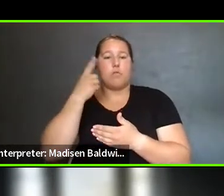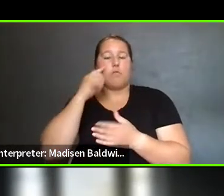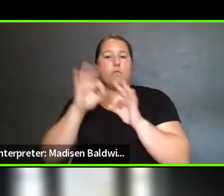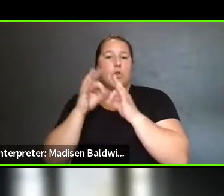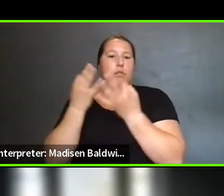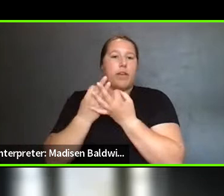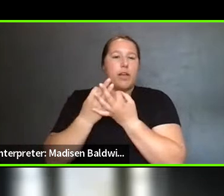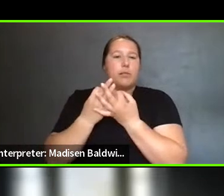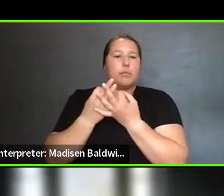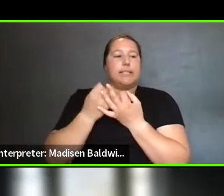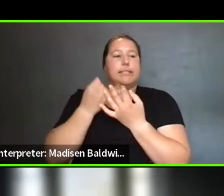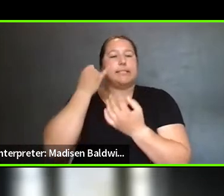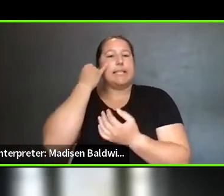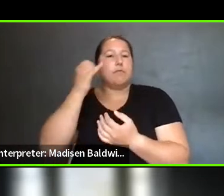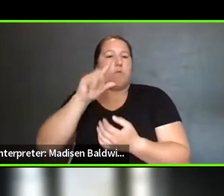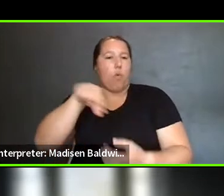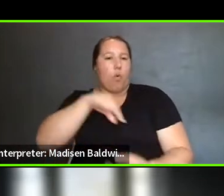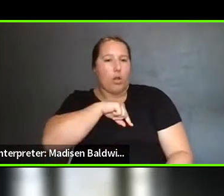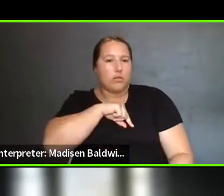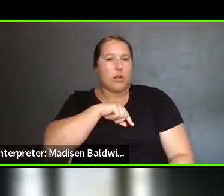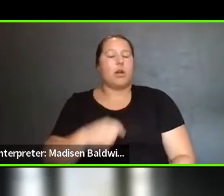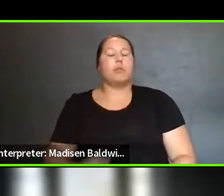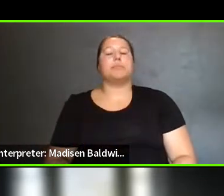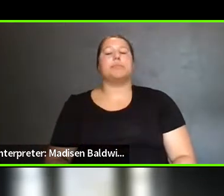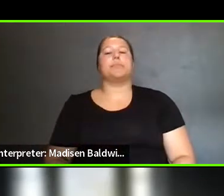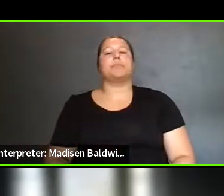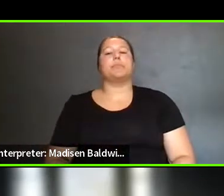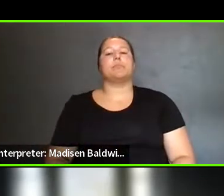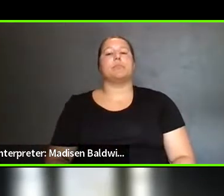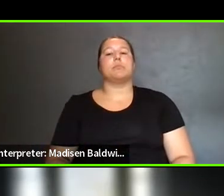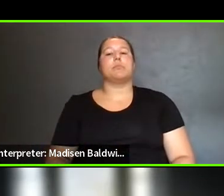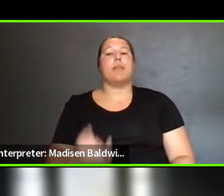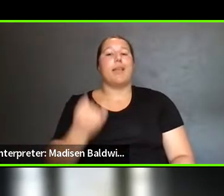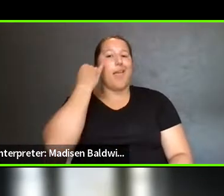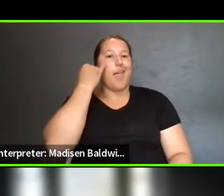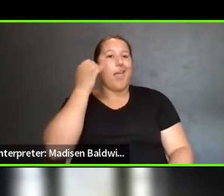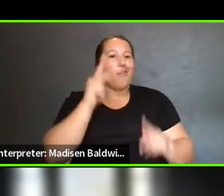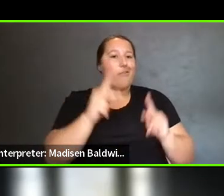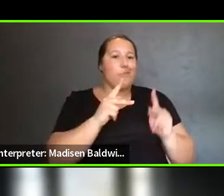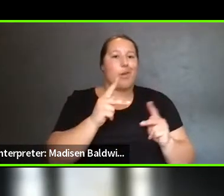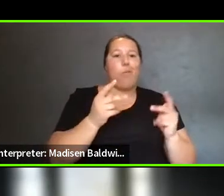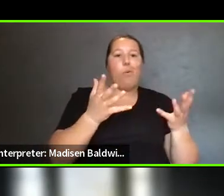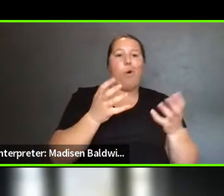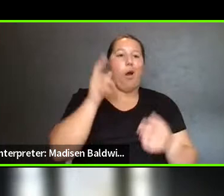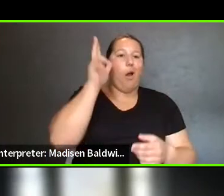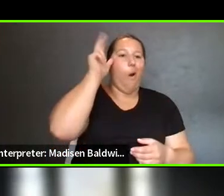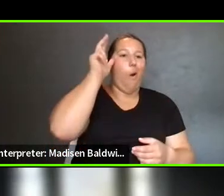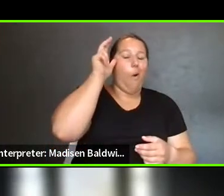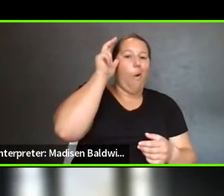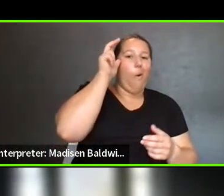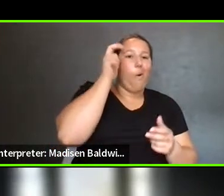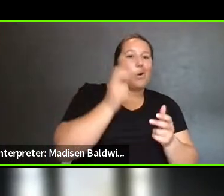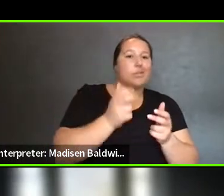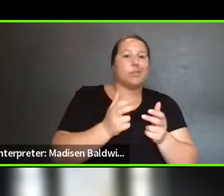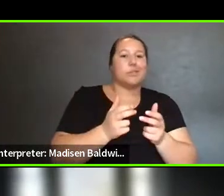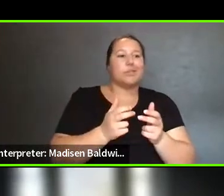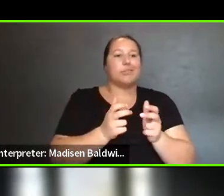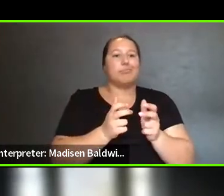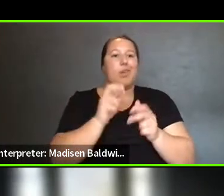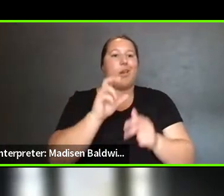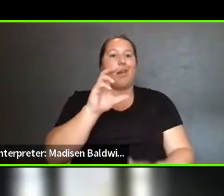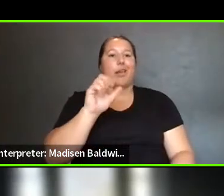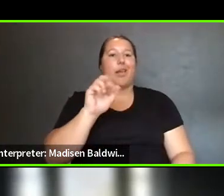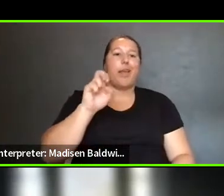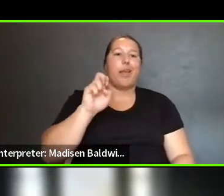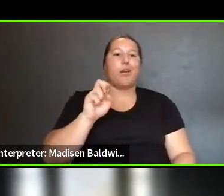items, for example, if people want a horse and carriage. No, no, sorry, not, yeah, nothing like that. What I